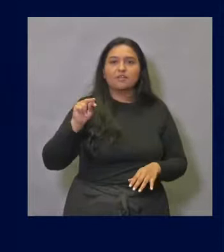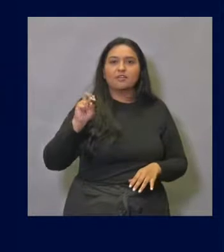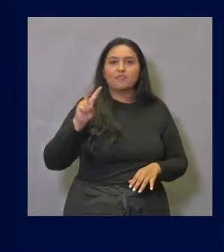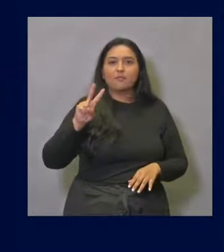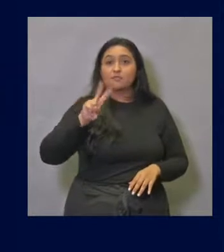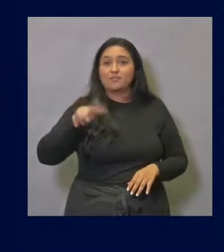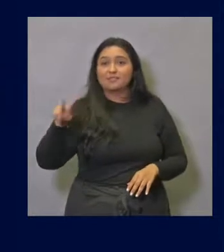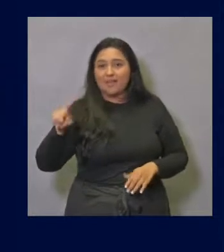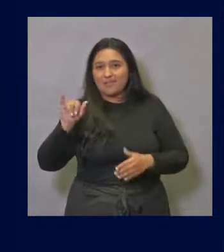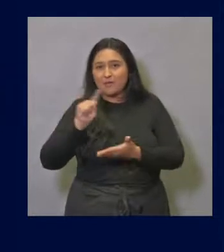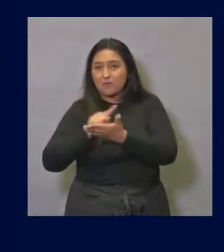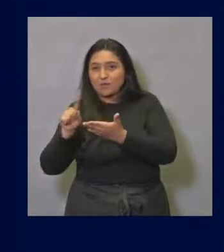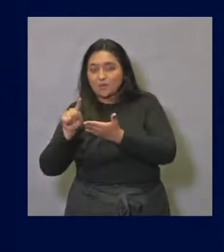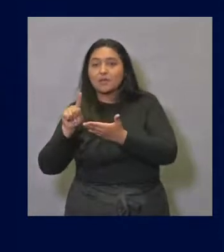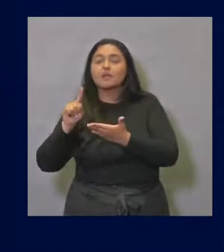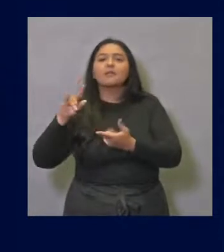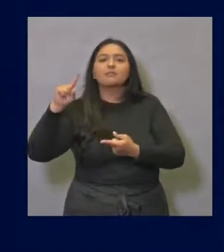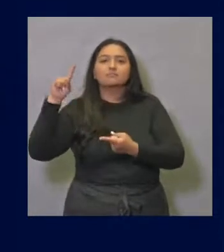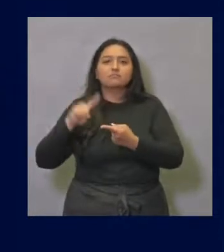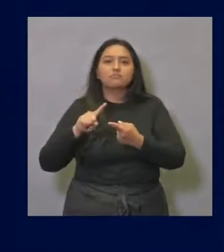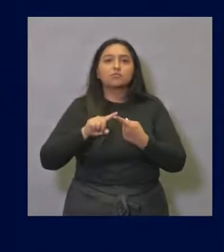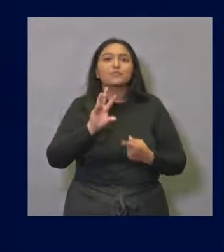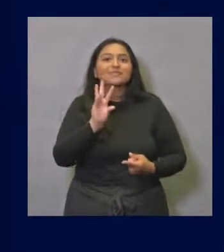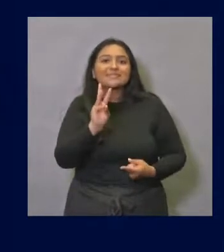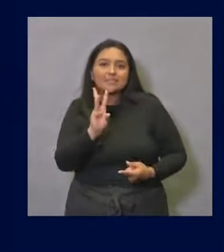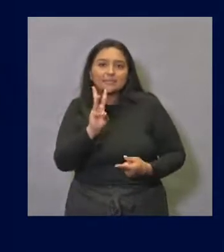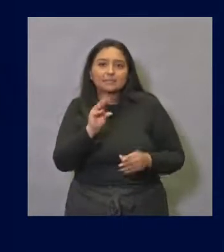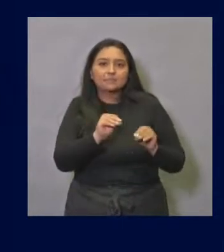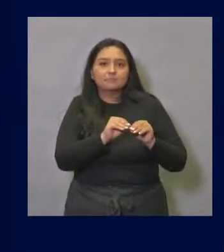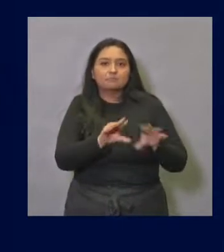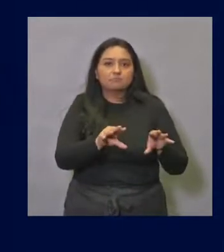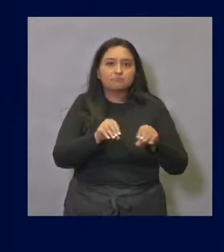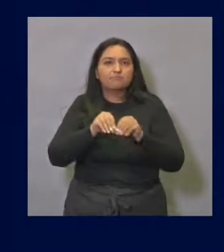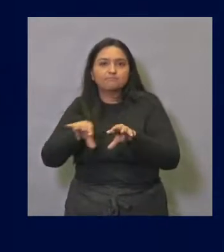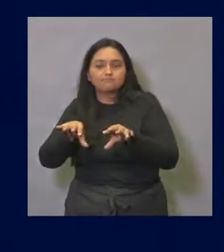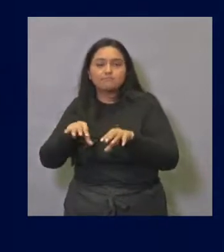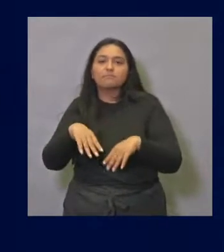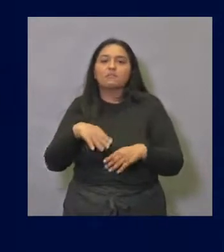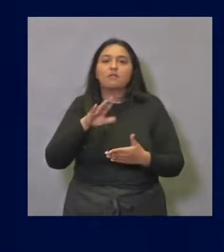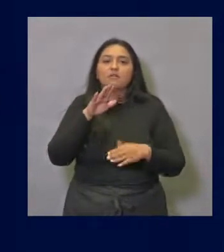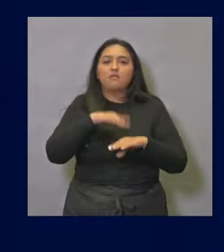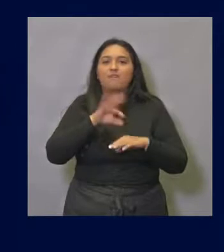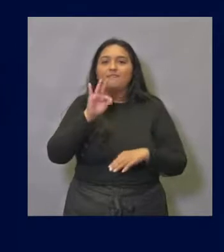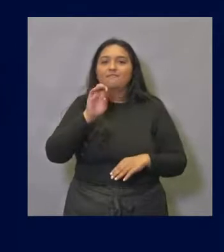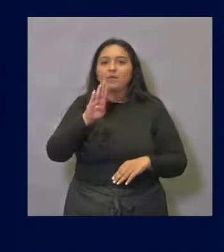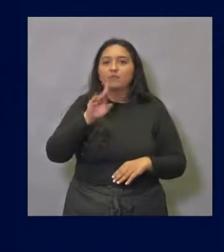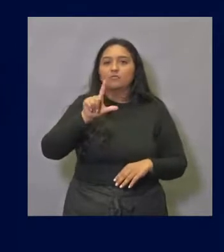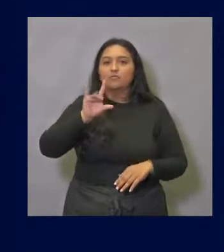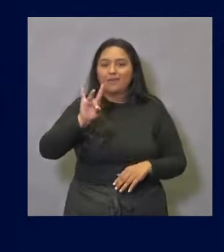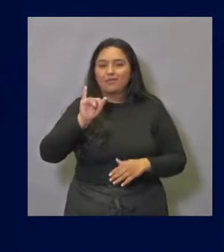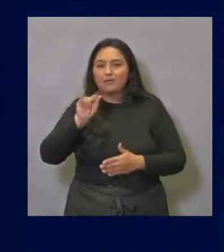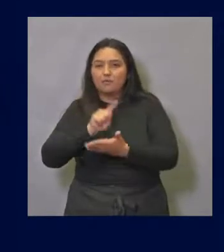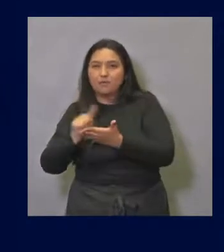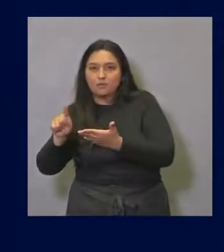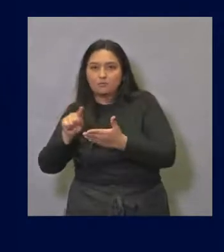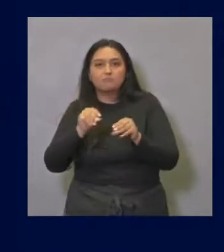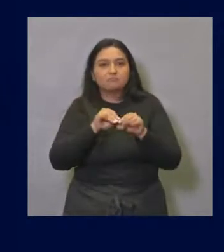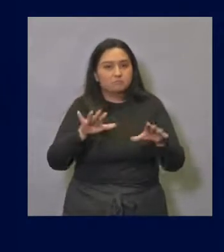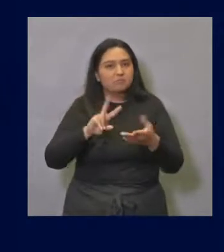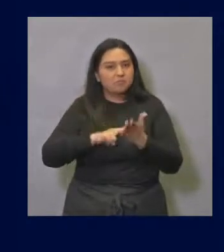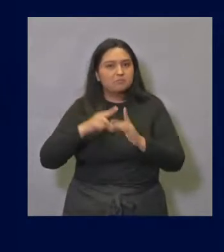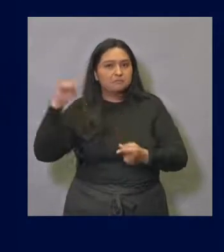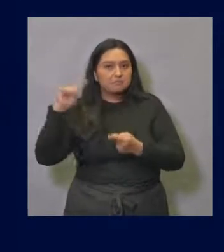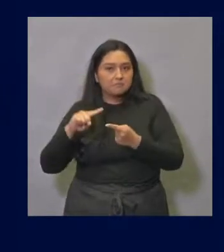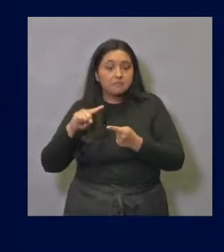before eventually declining to 6 outbreaks the week of February 28th. We've seen a small increase in outbreaks during